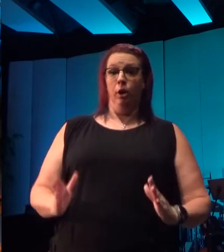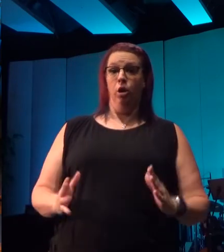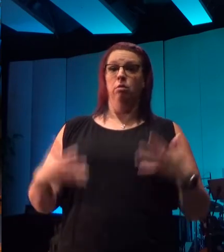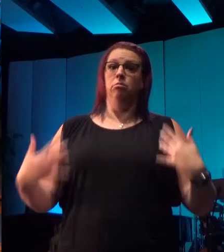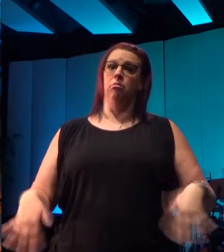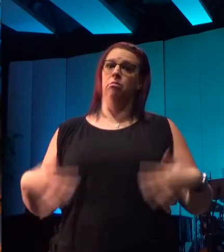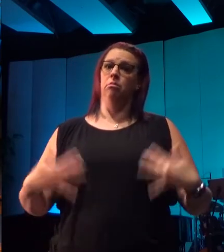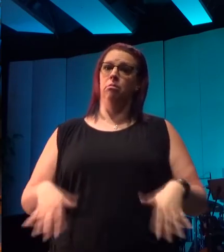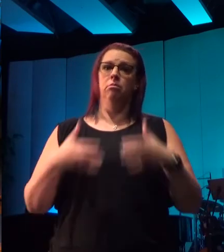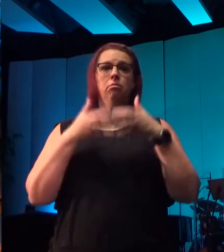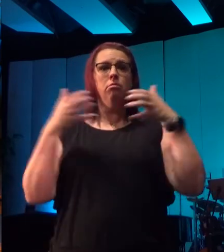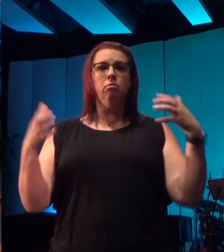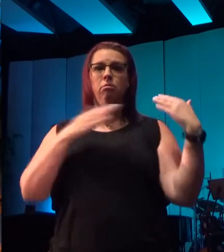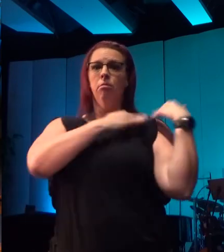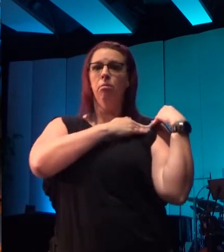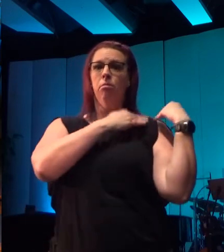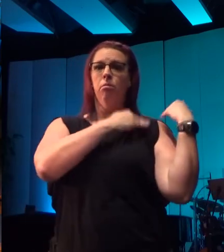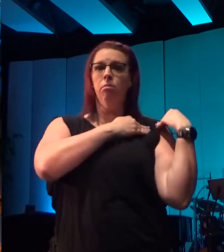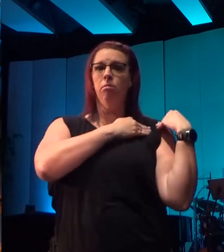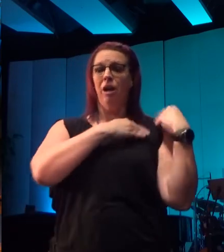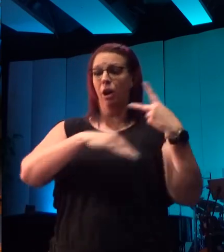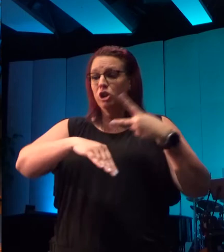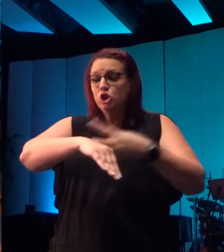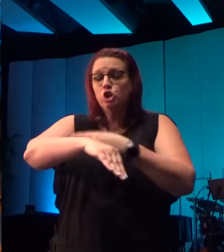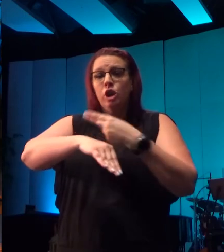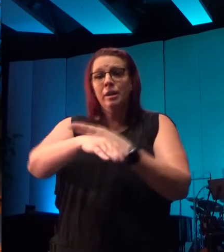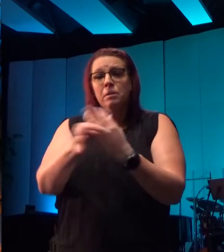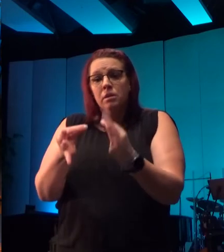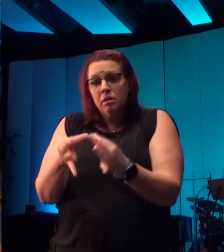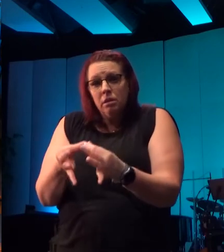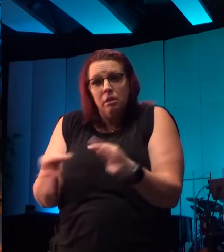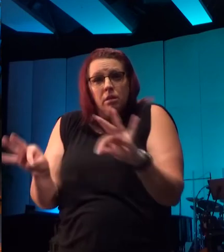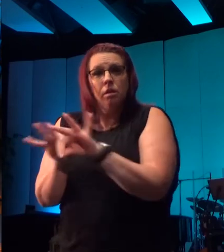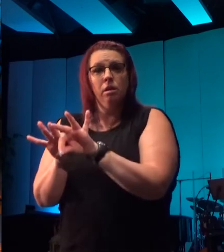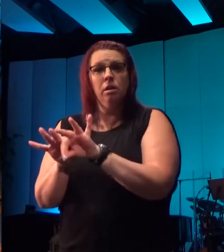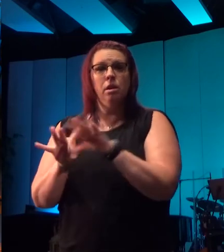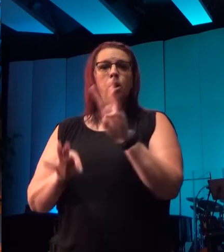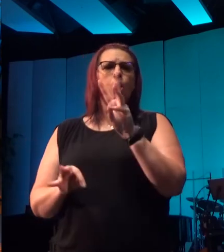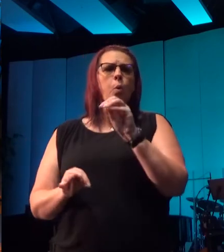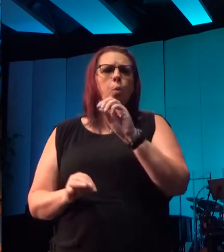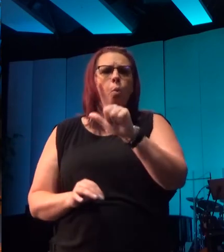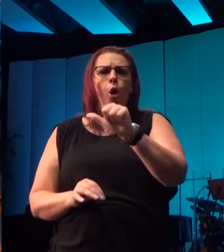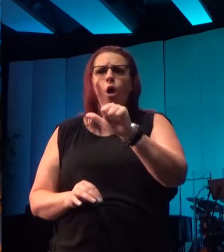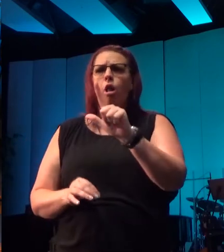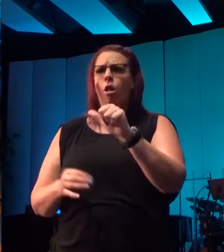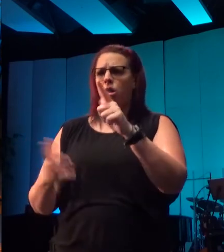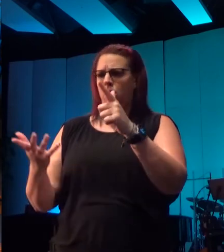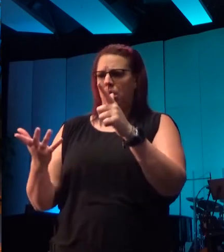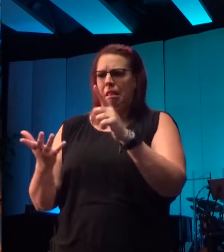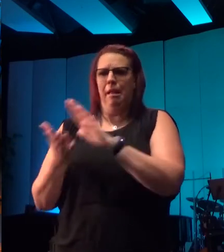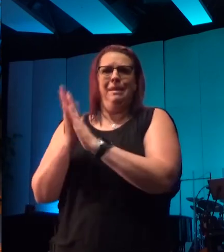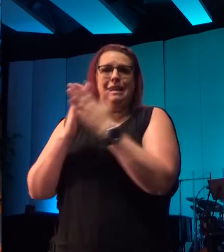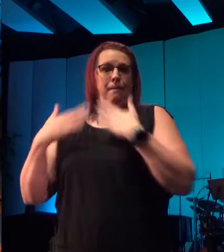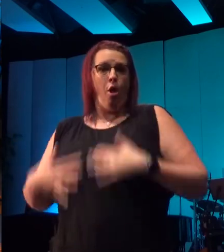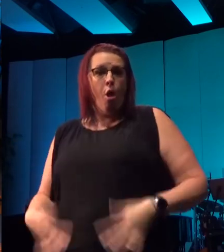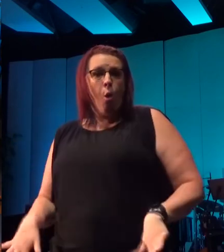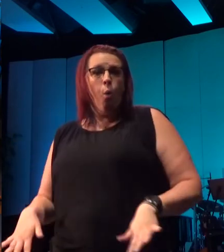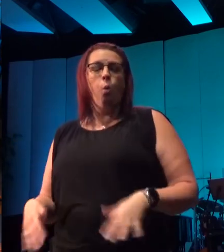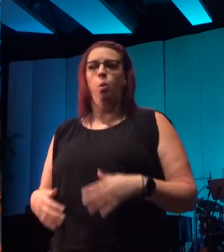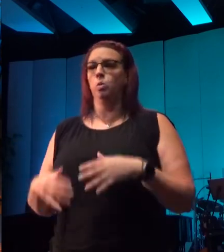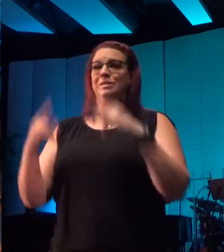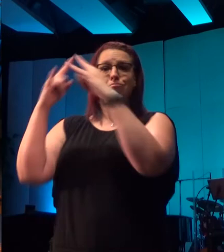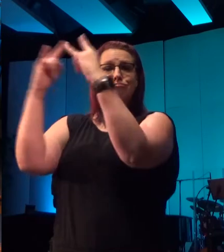responsibility because sheep were so important. Their wool was a source for clothes and for tents,